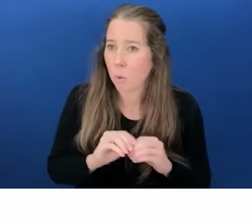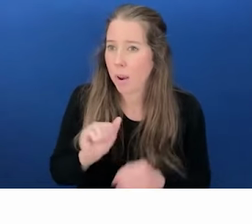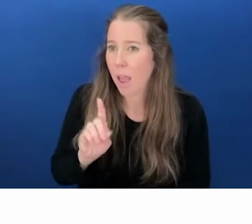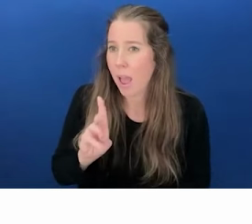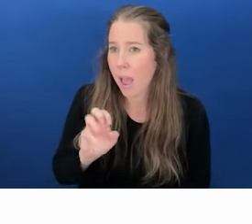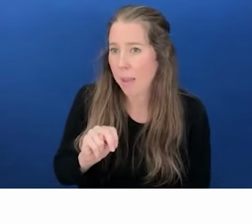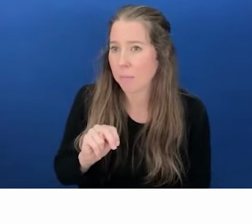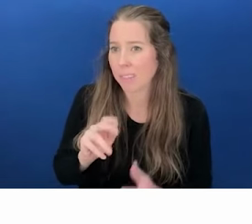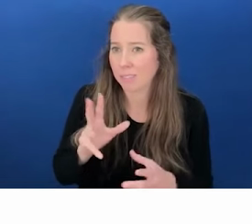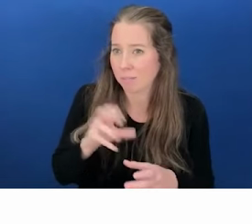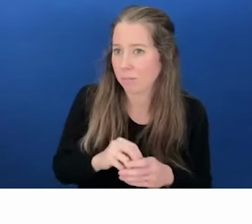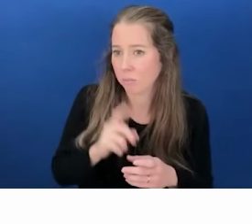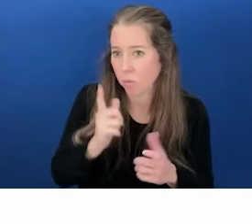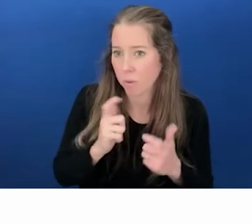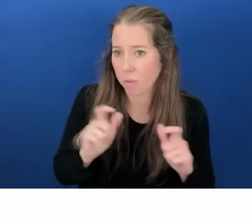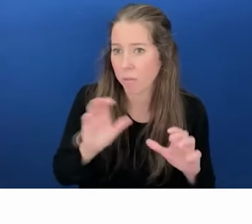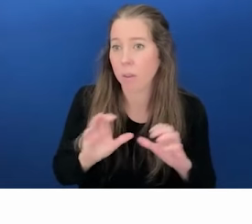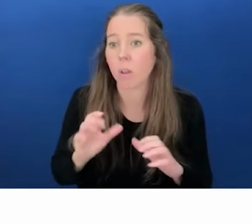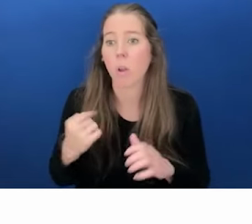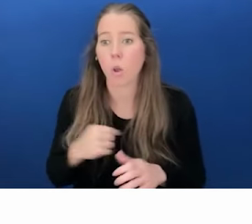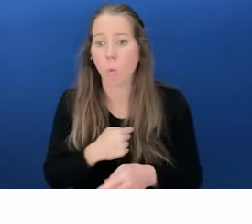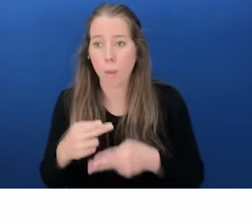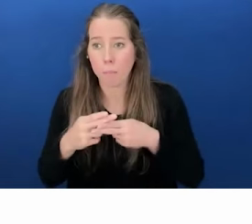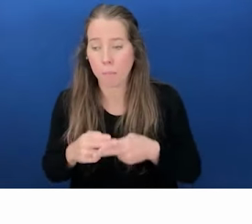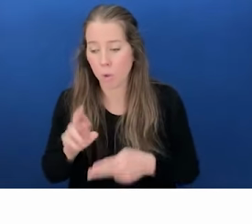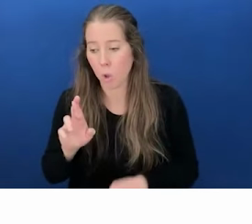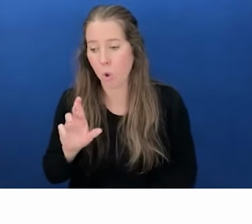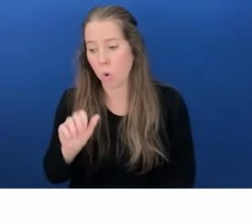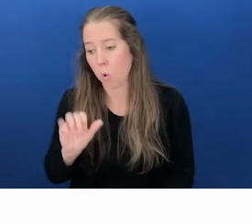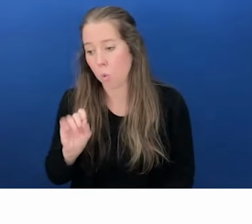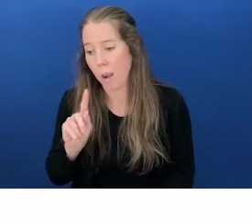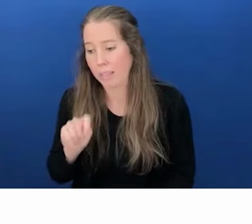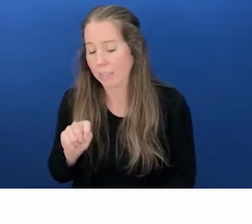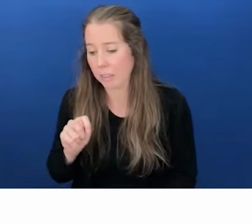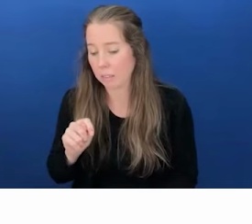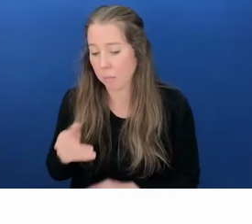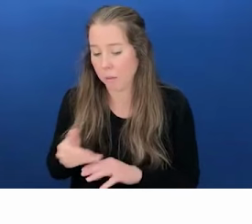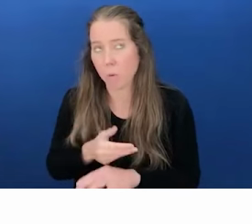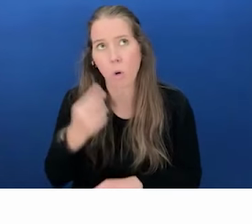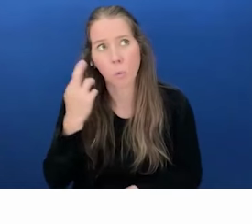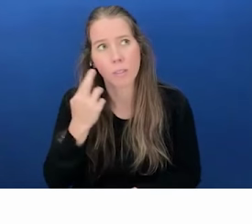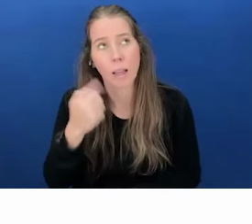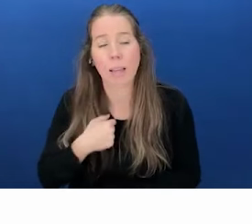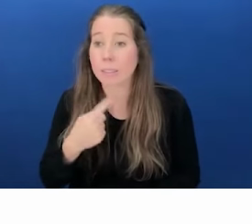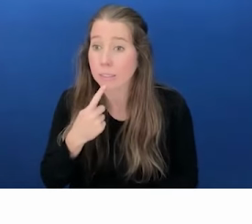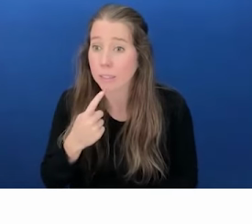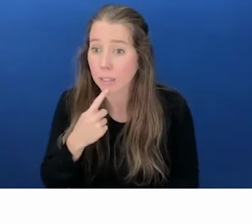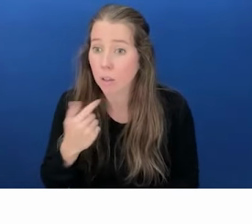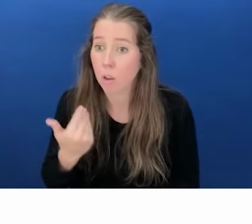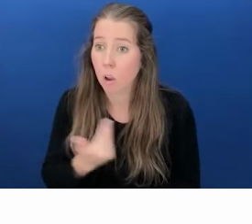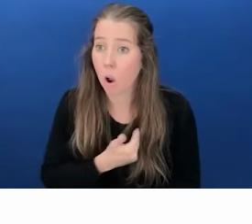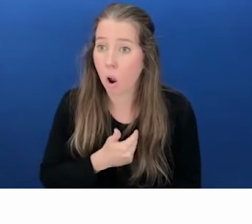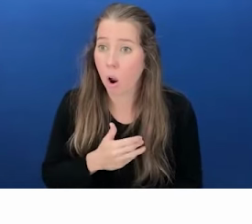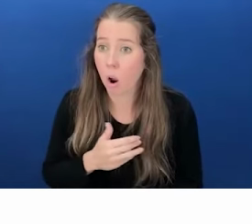searches. Well, and the reason that we've gotten called straight up racist is as I said in one of them, I can't remember which one now. I go, so our vote should count